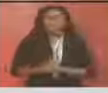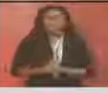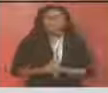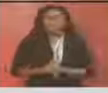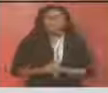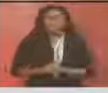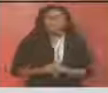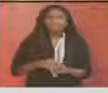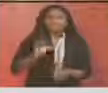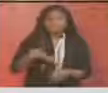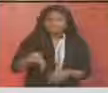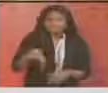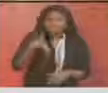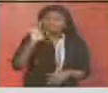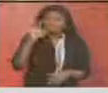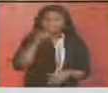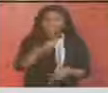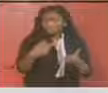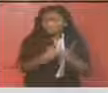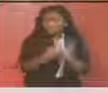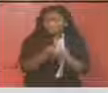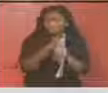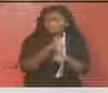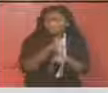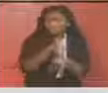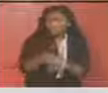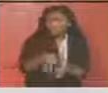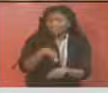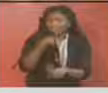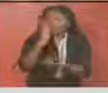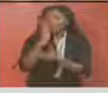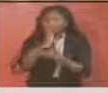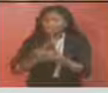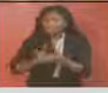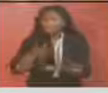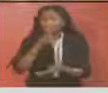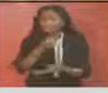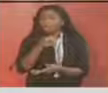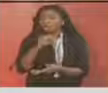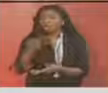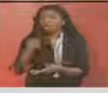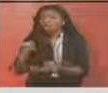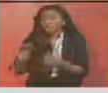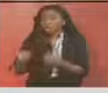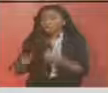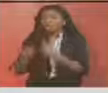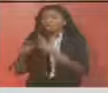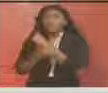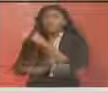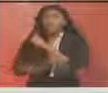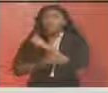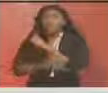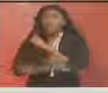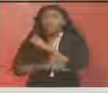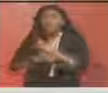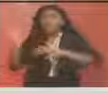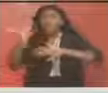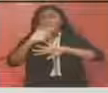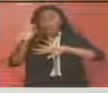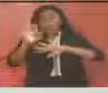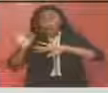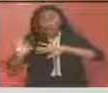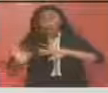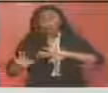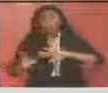from 7 Caribbean countries, in some cases, unfortunately, associated with rapid community spread. So it's actually in the community in